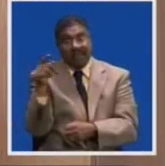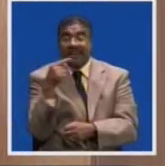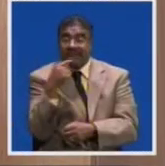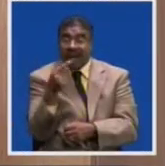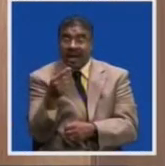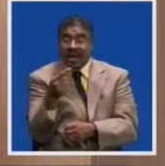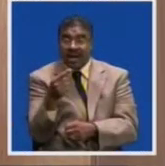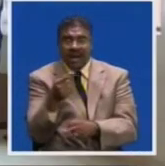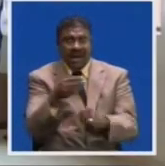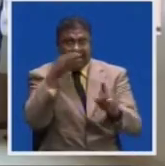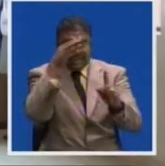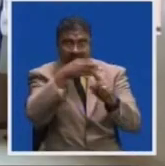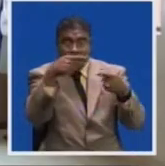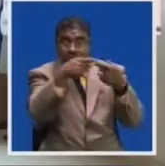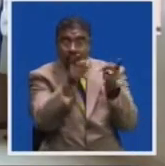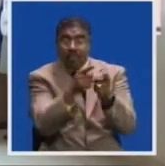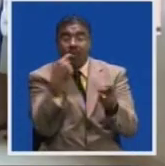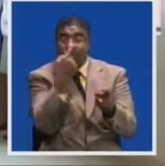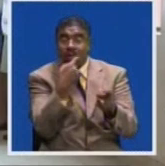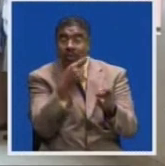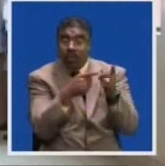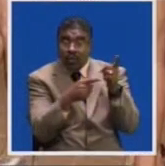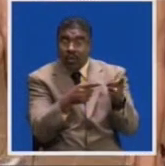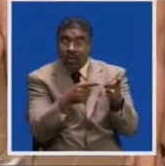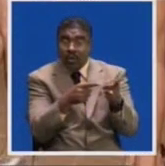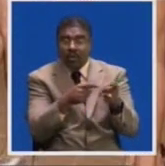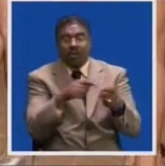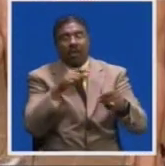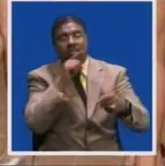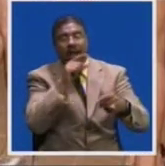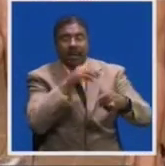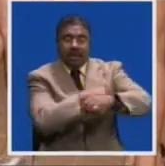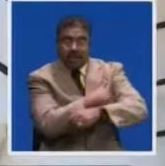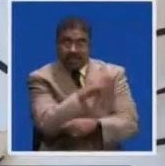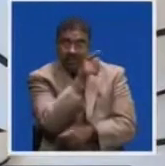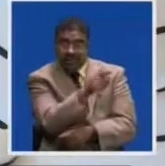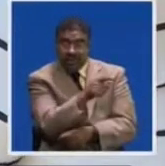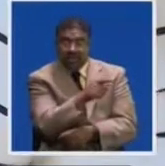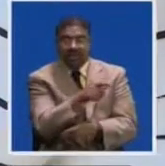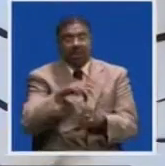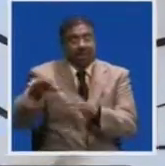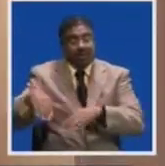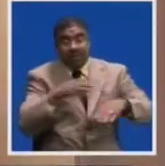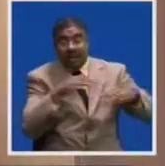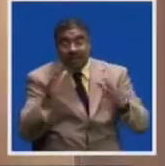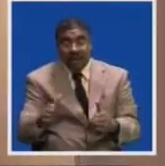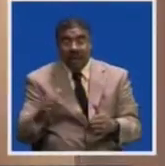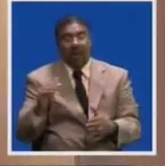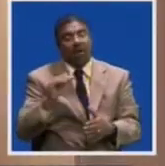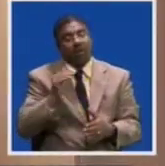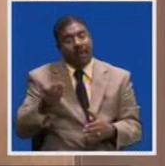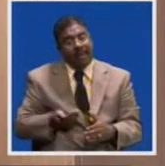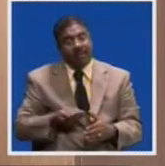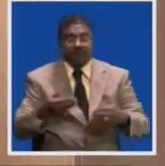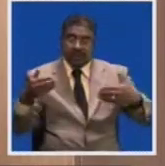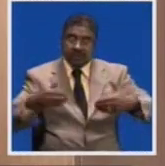target population includes serodisconnect couples, sex workers, women and adolescent girls. We also